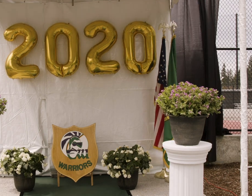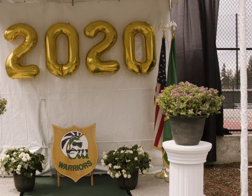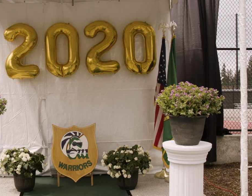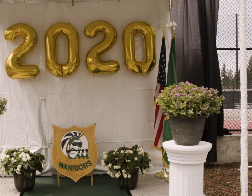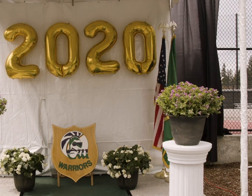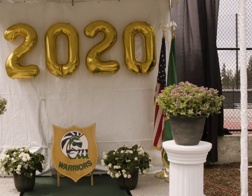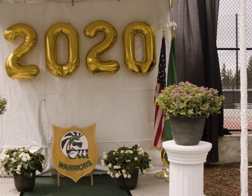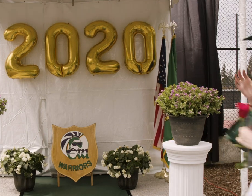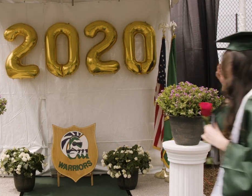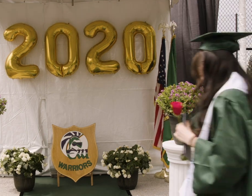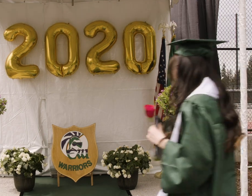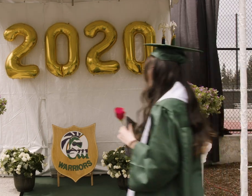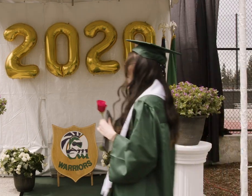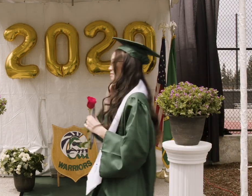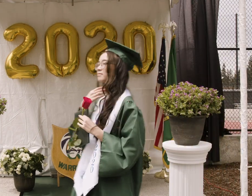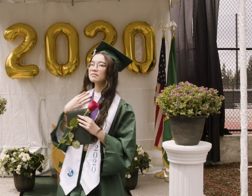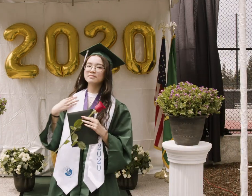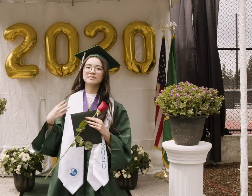Amy Nguyen Huang.